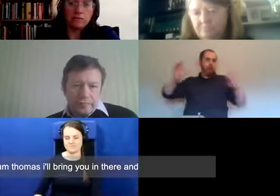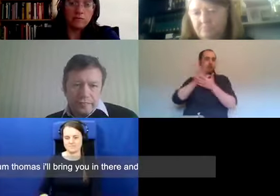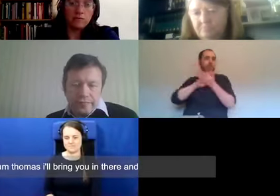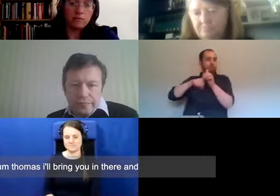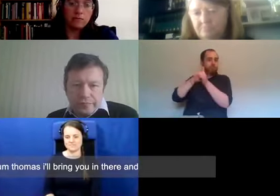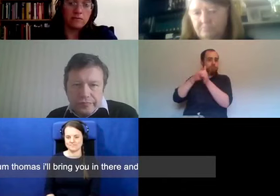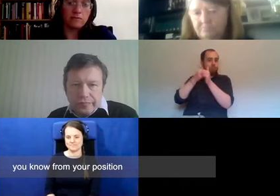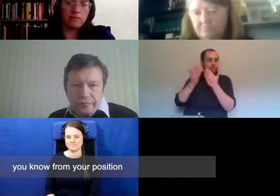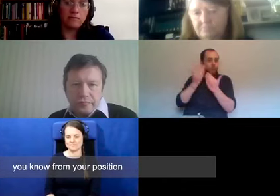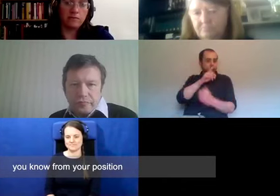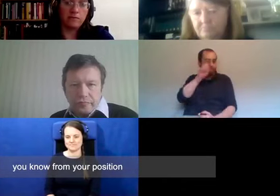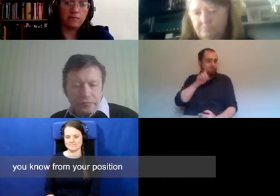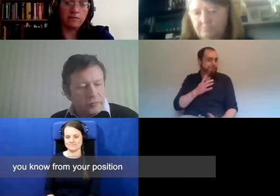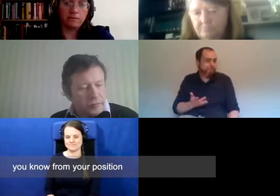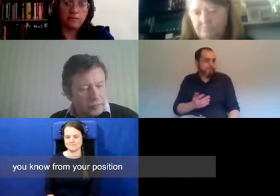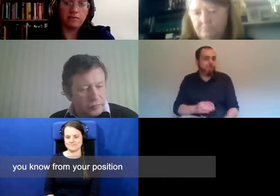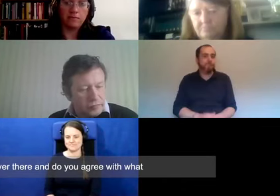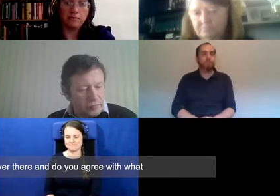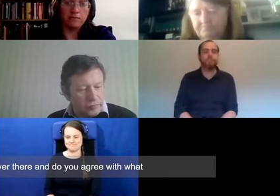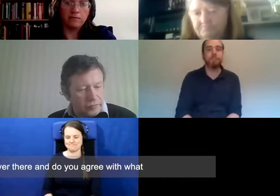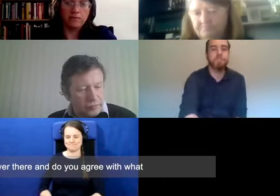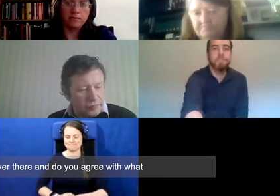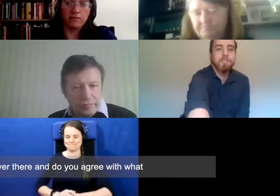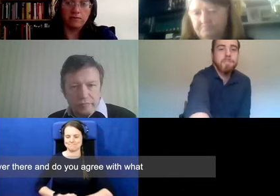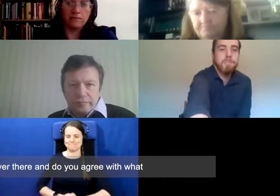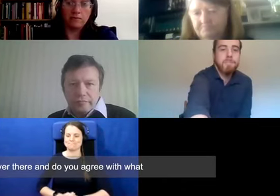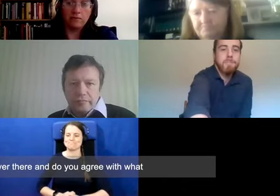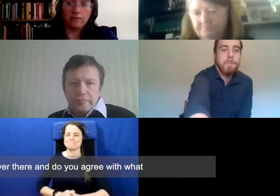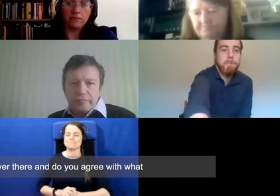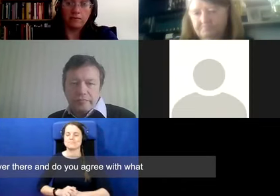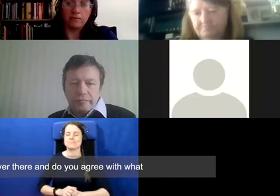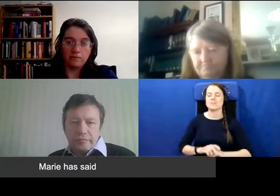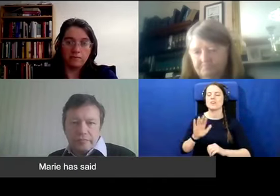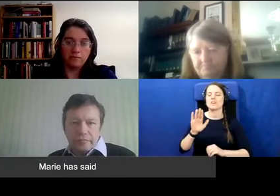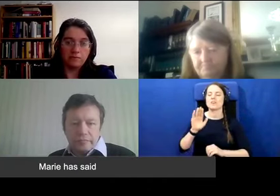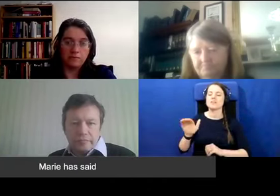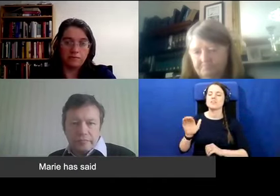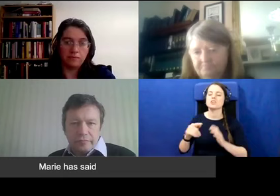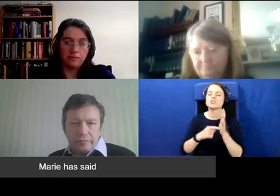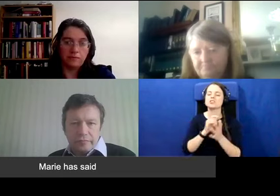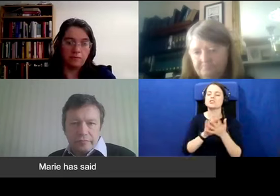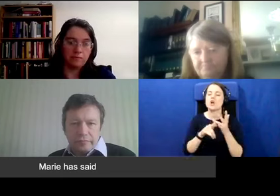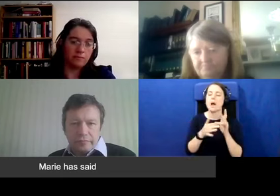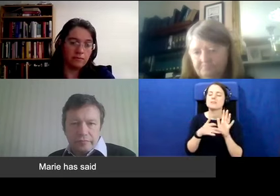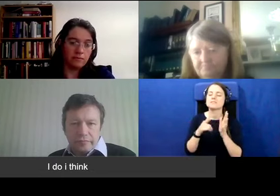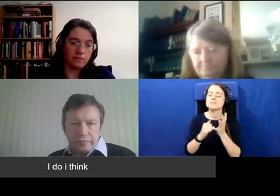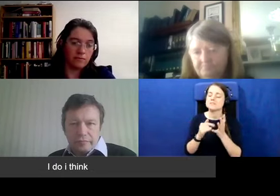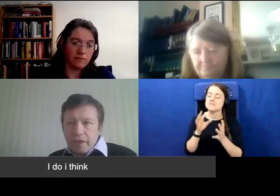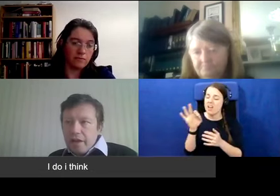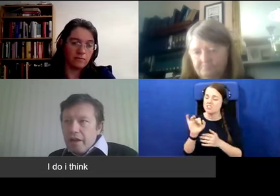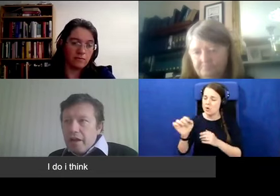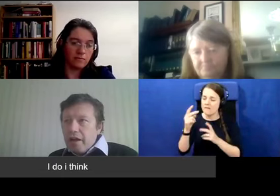Um, Thomas, I'll bring you in there, um, you know, from your position over there, um, do you agree with what Marie has said?